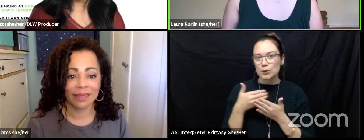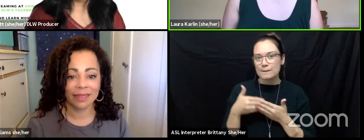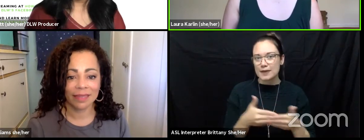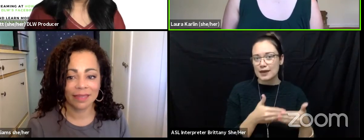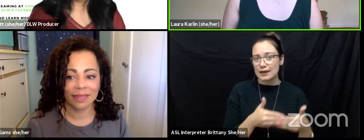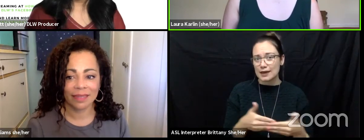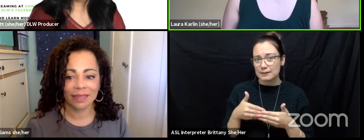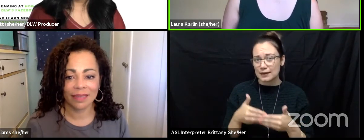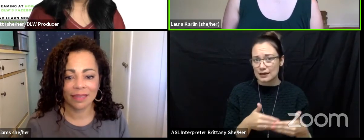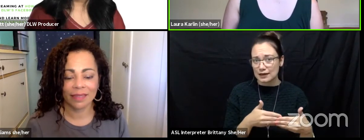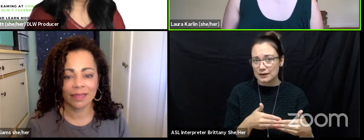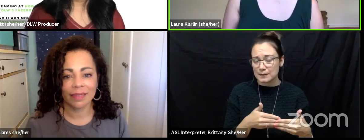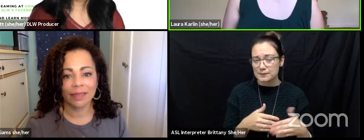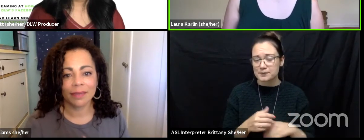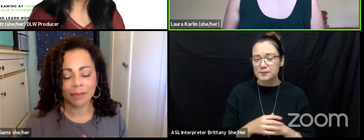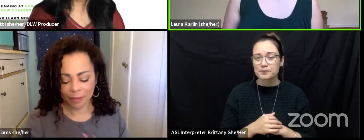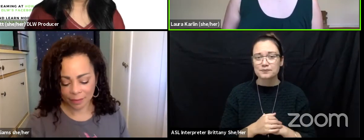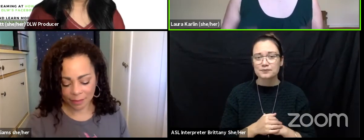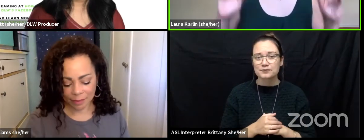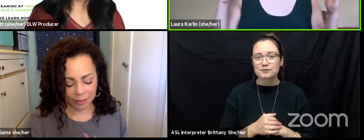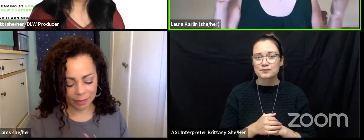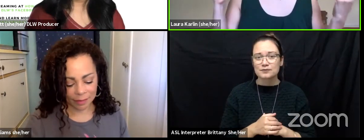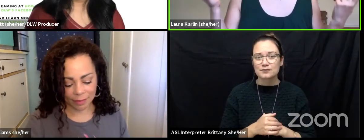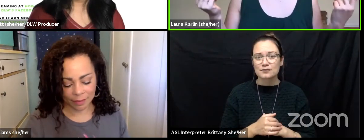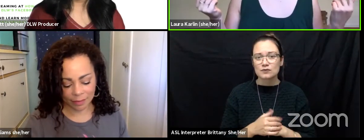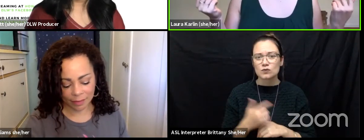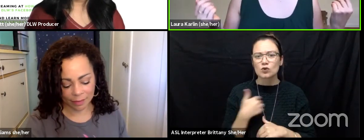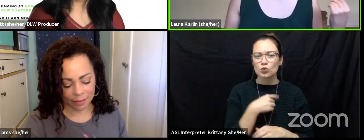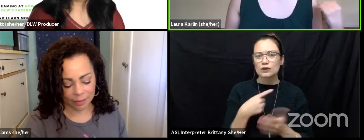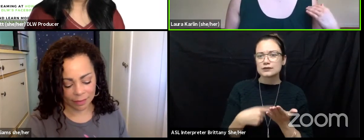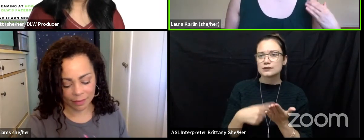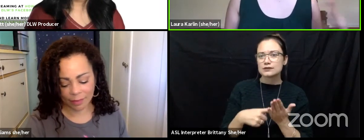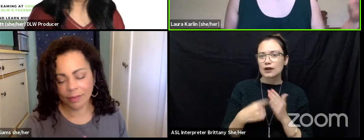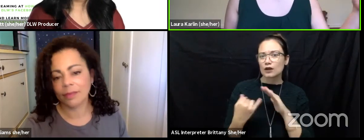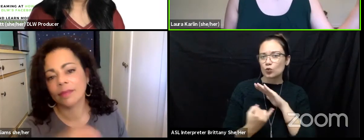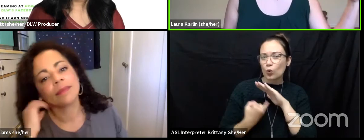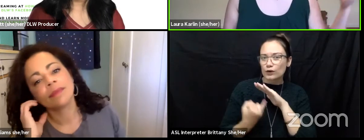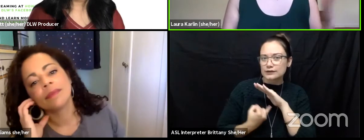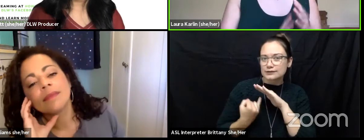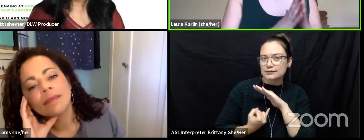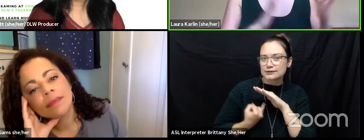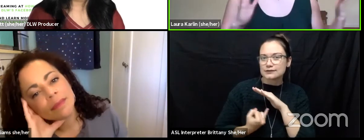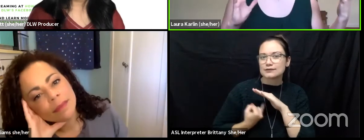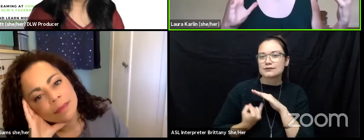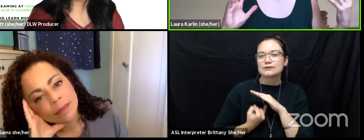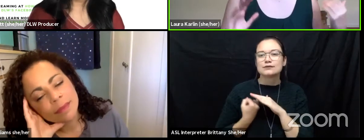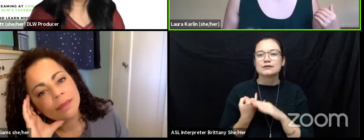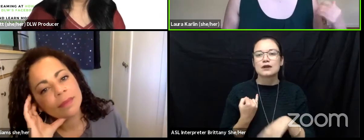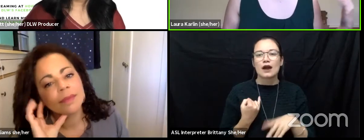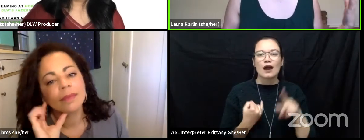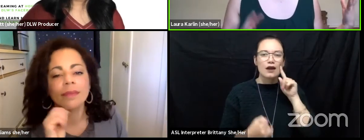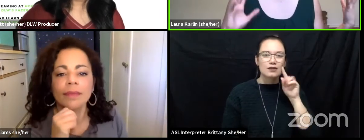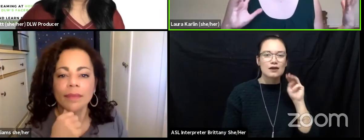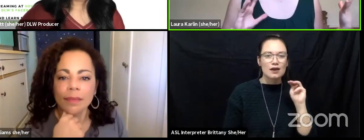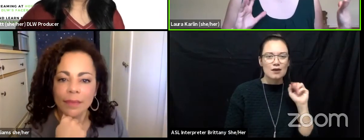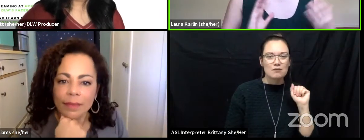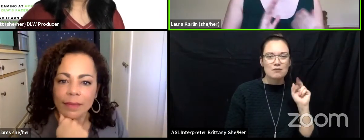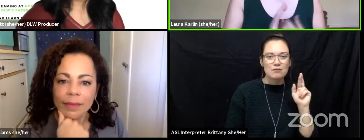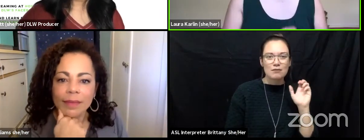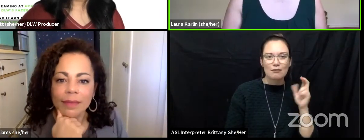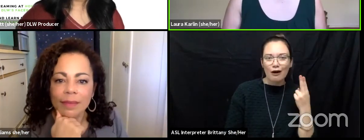I've learned, you know, we talk about quarantine time, how, you know, think March was 700 years